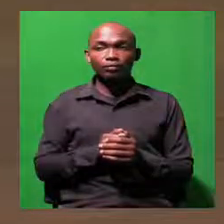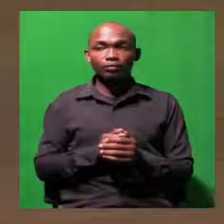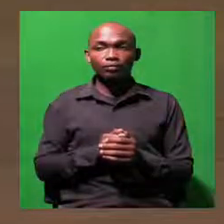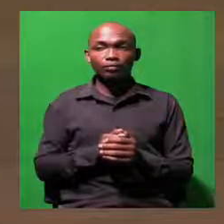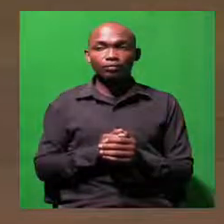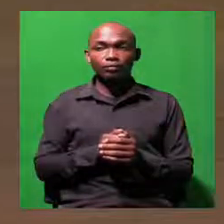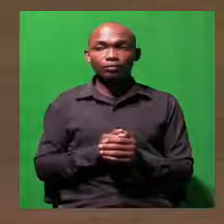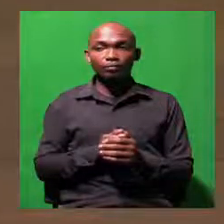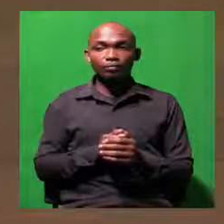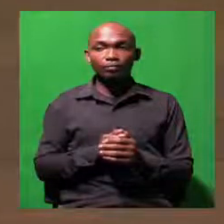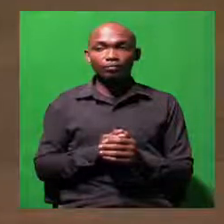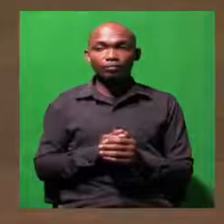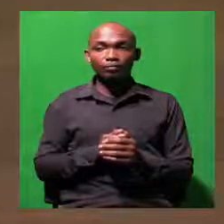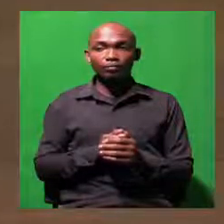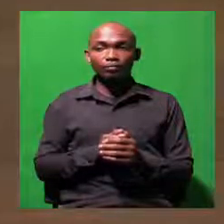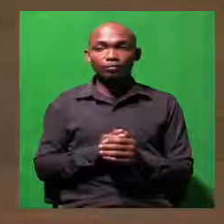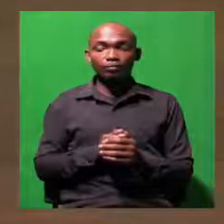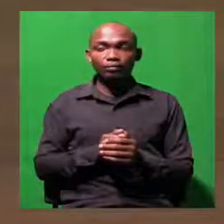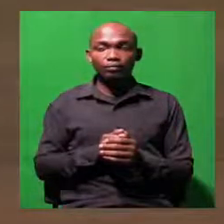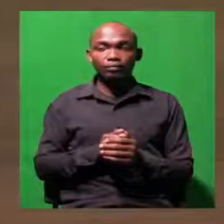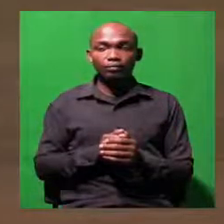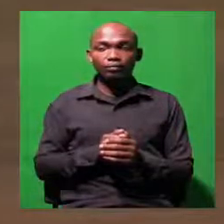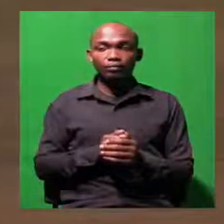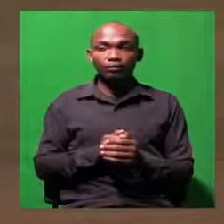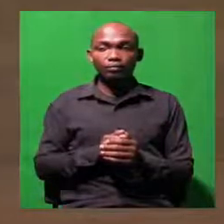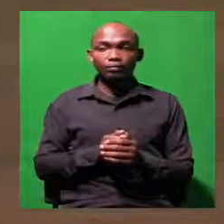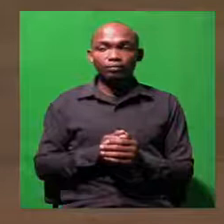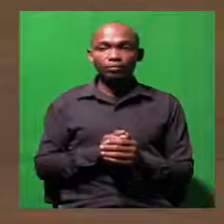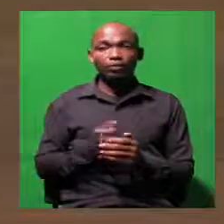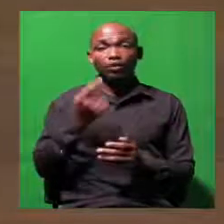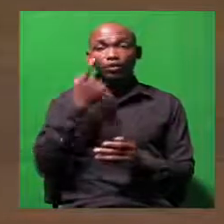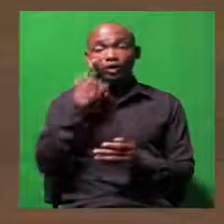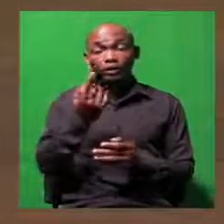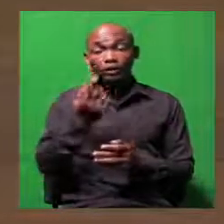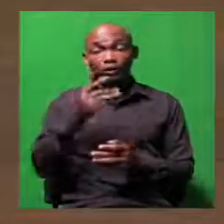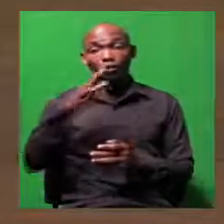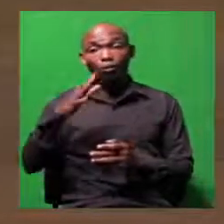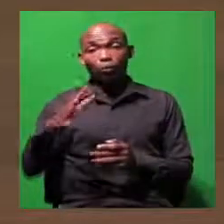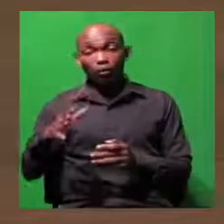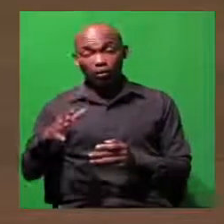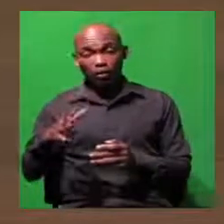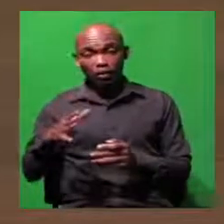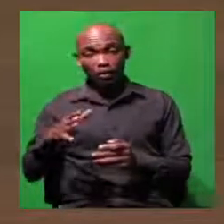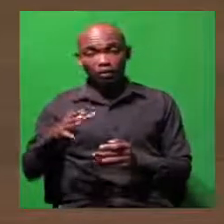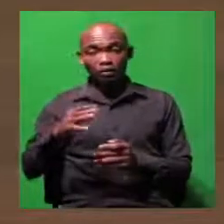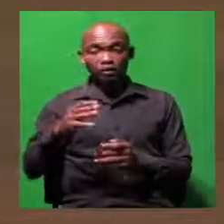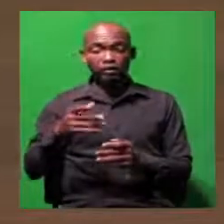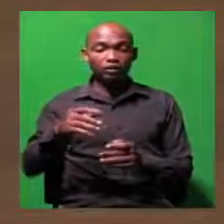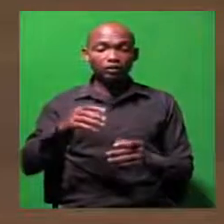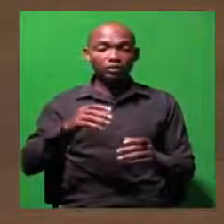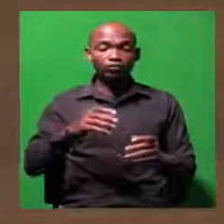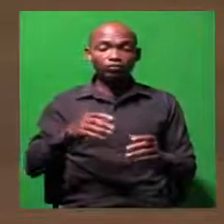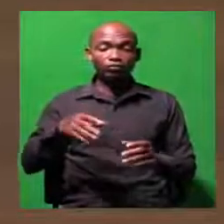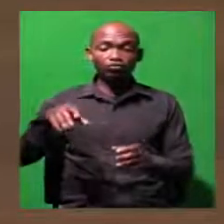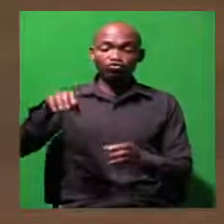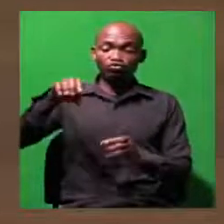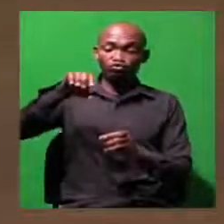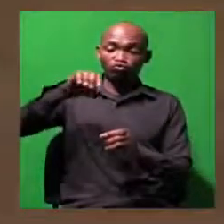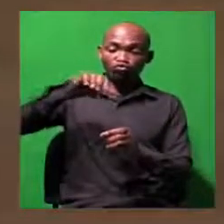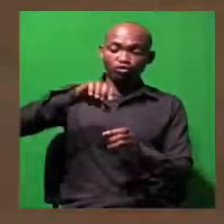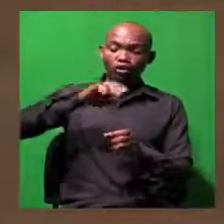We can see some water just spotting out from the pot. So we have to wait